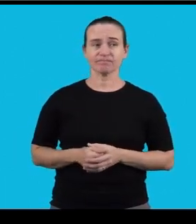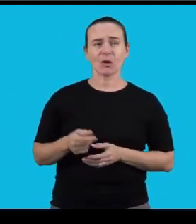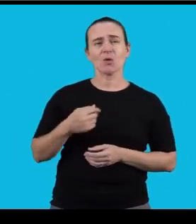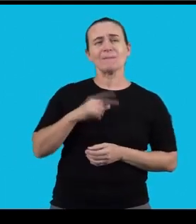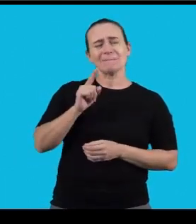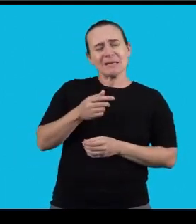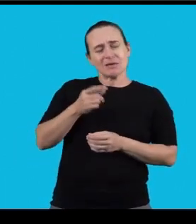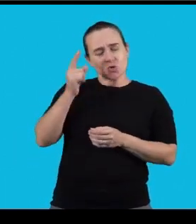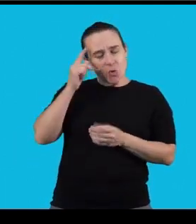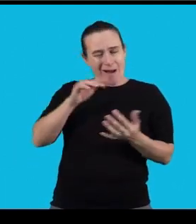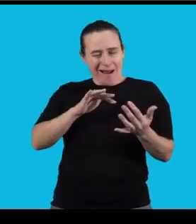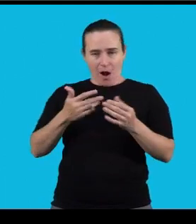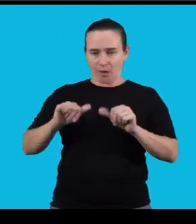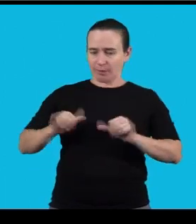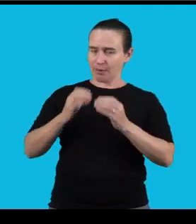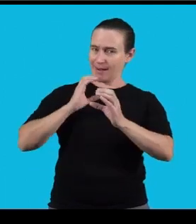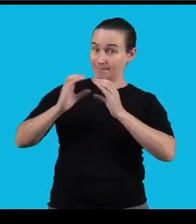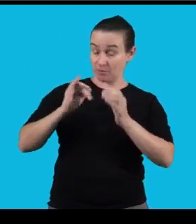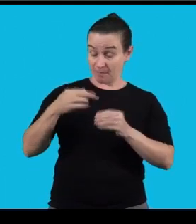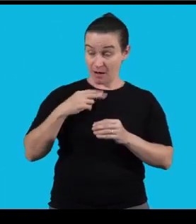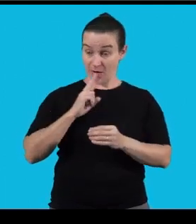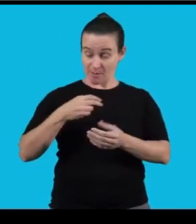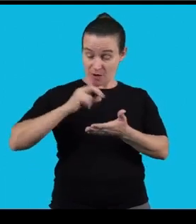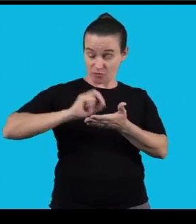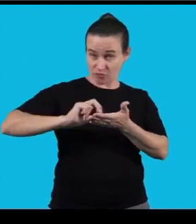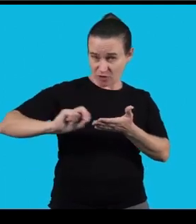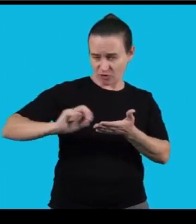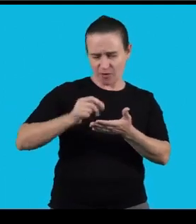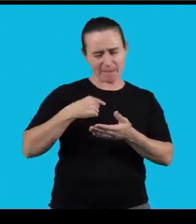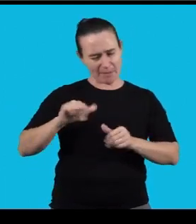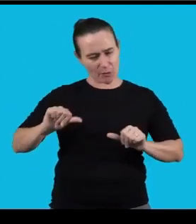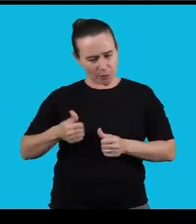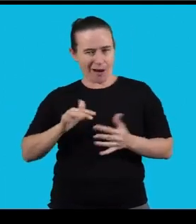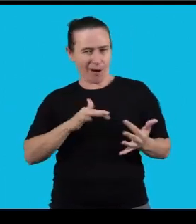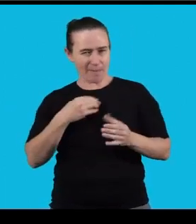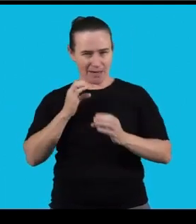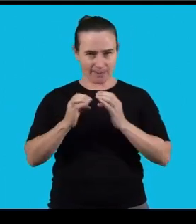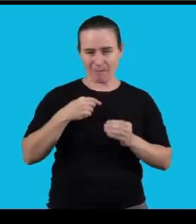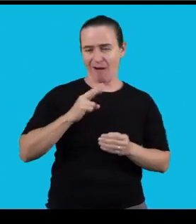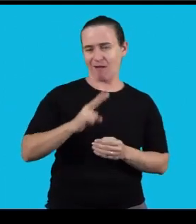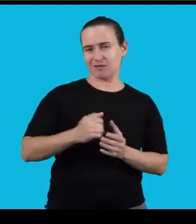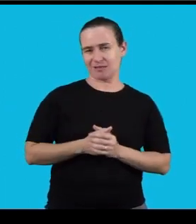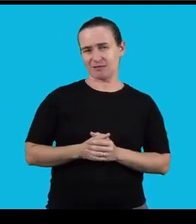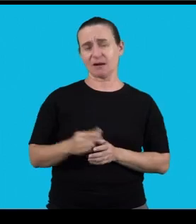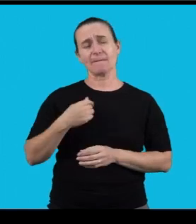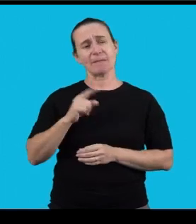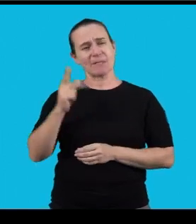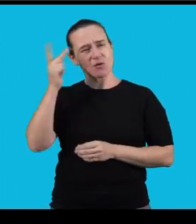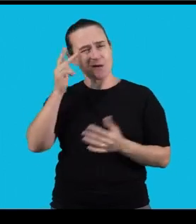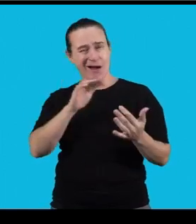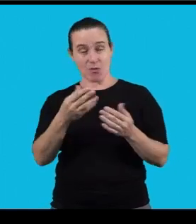skills. Be a good communicator. When you write down your work, communicate thoroughly. You must also